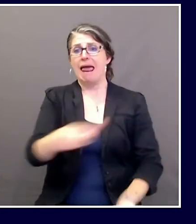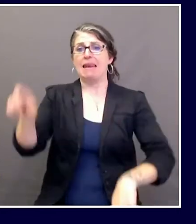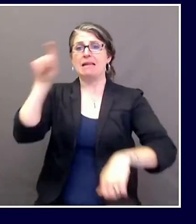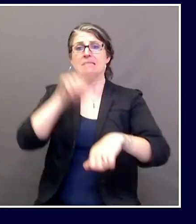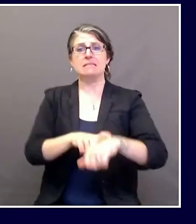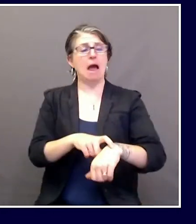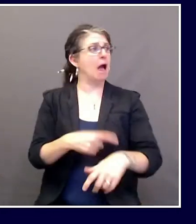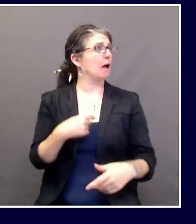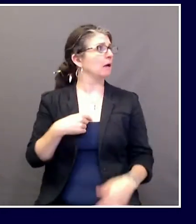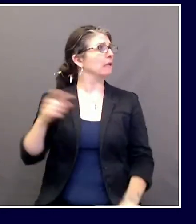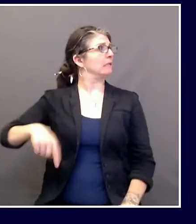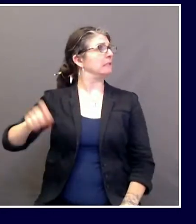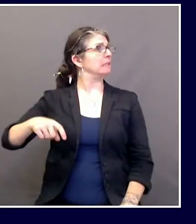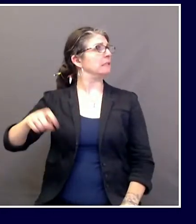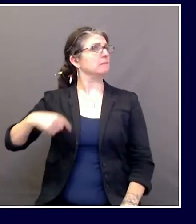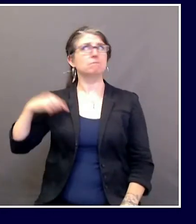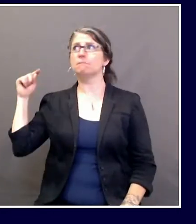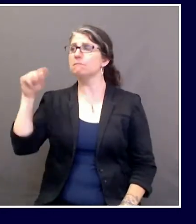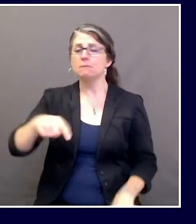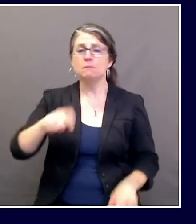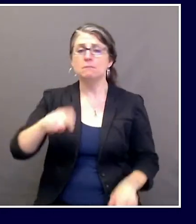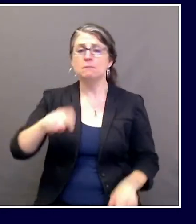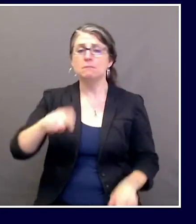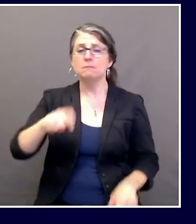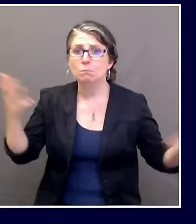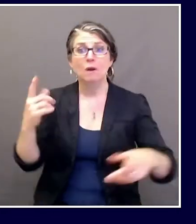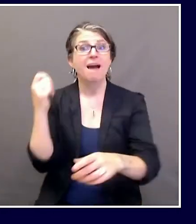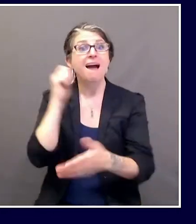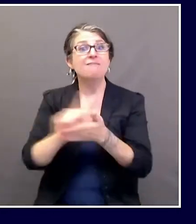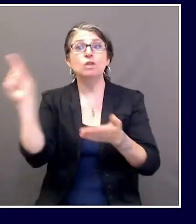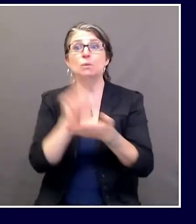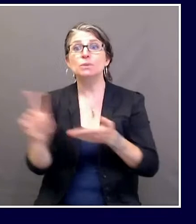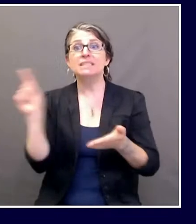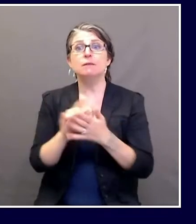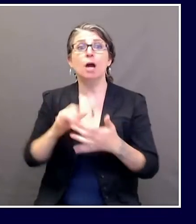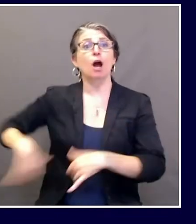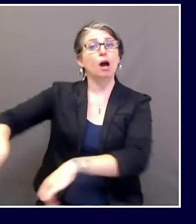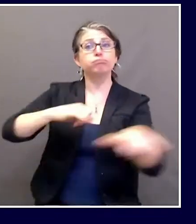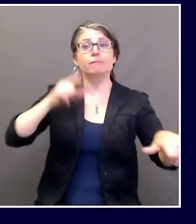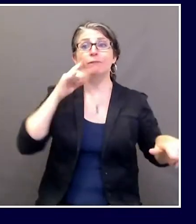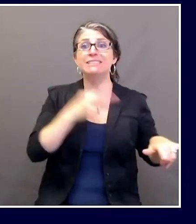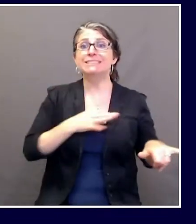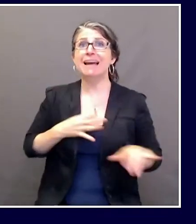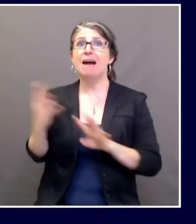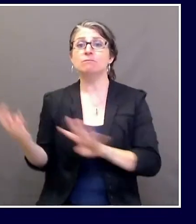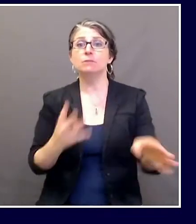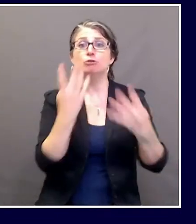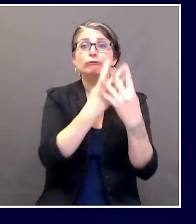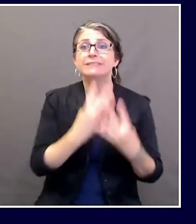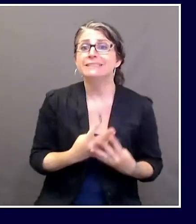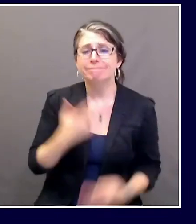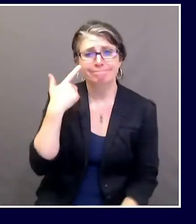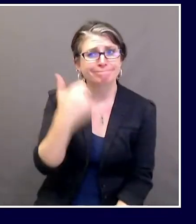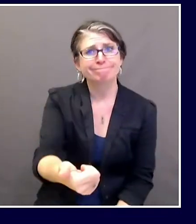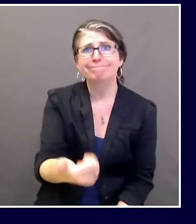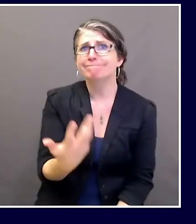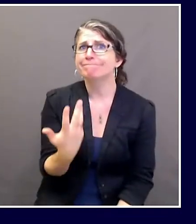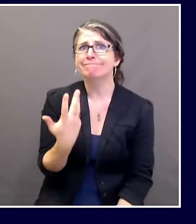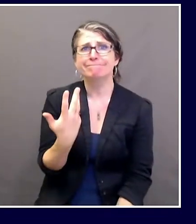who works in a setting with elevated risk for COVID-19 transmission who is not fully vaccinated to get tested